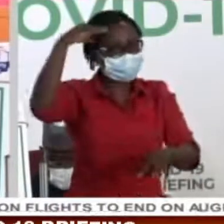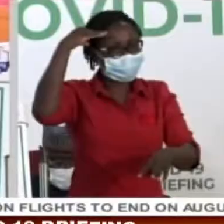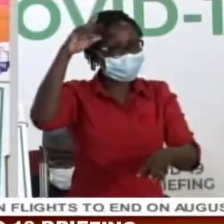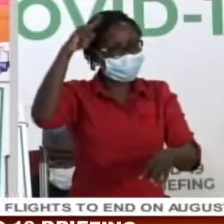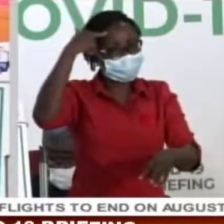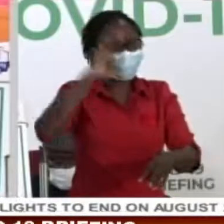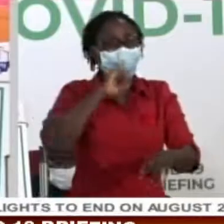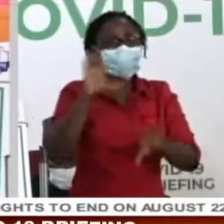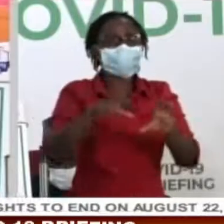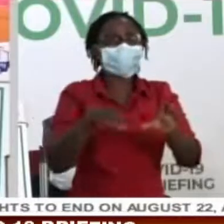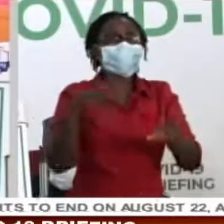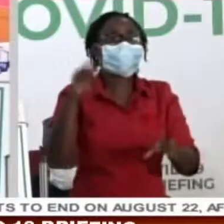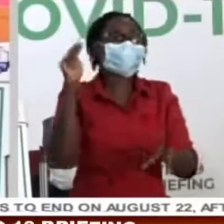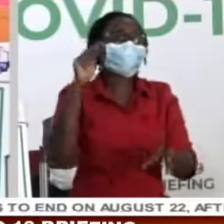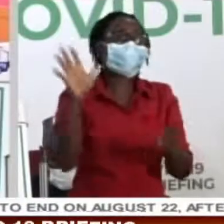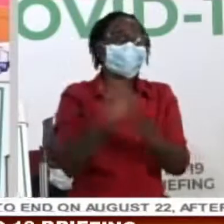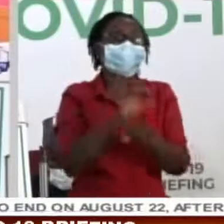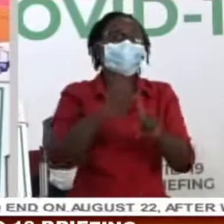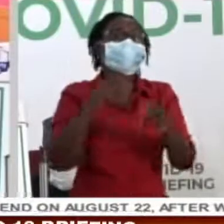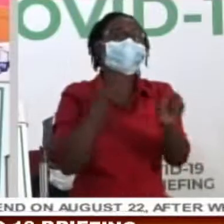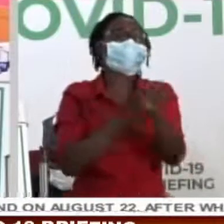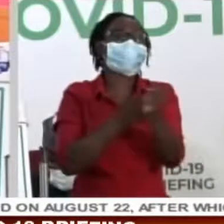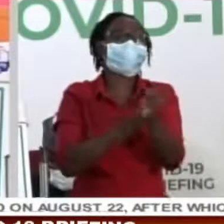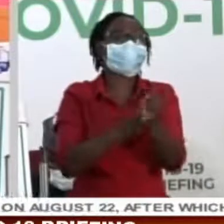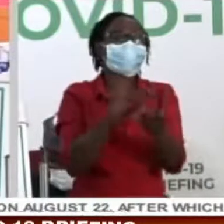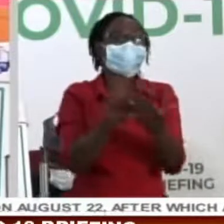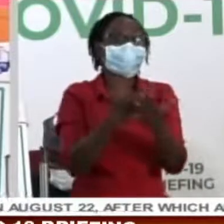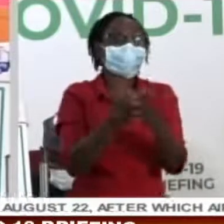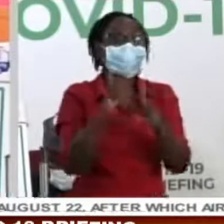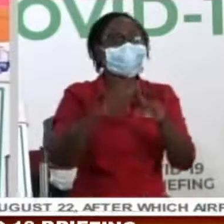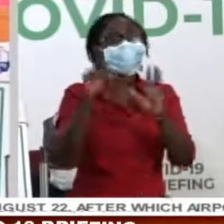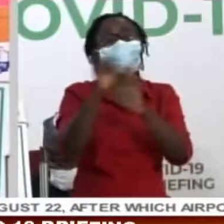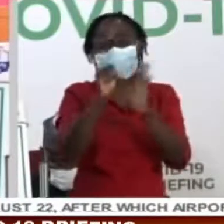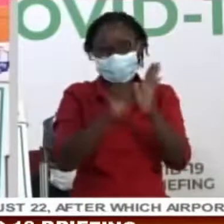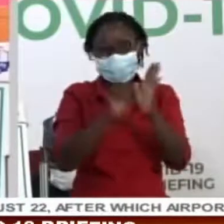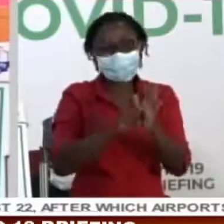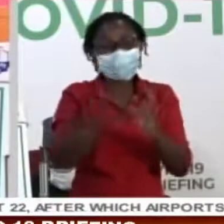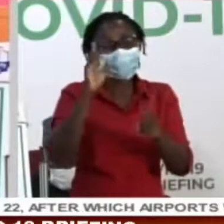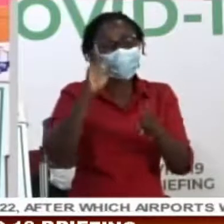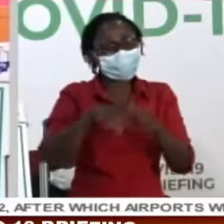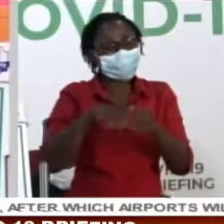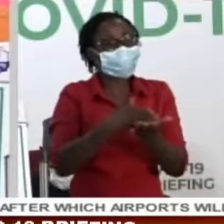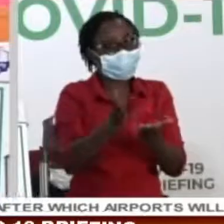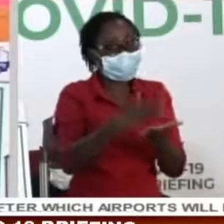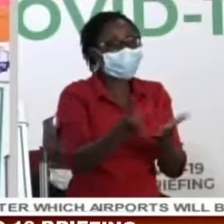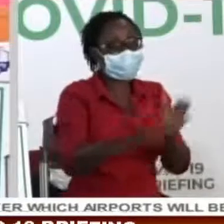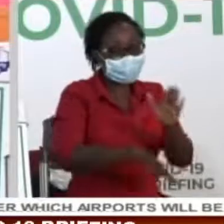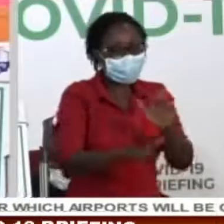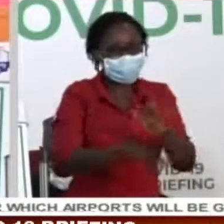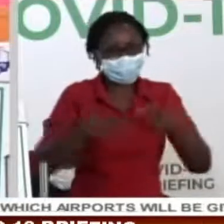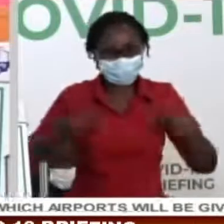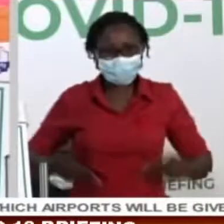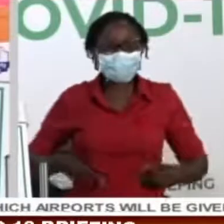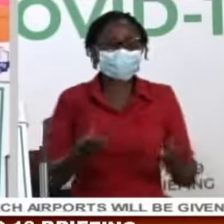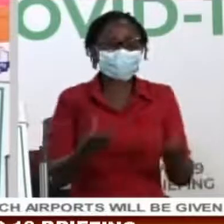the needful to support funding to states, from disbursement of basic healthcare provision to funding